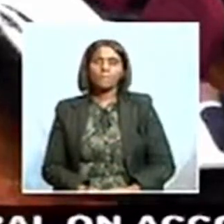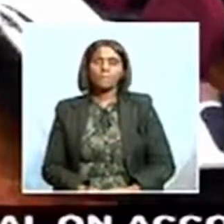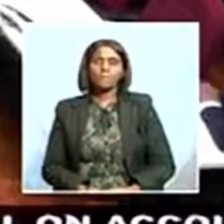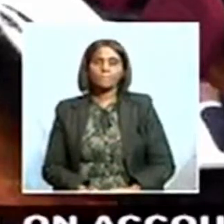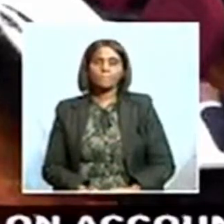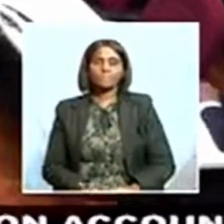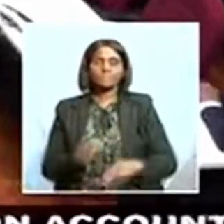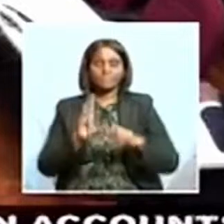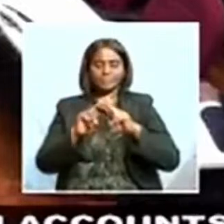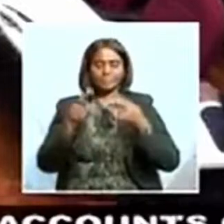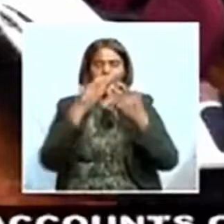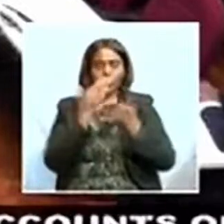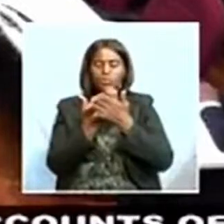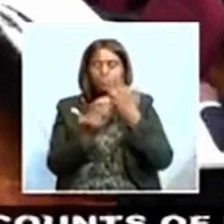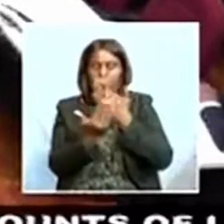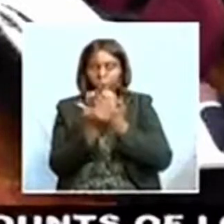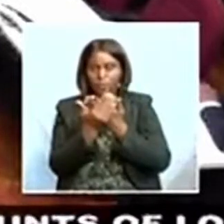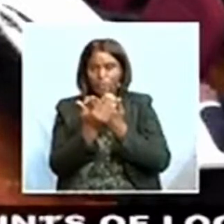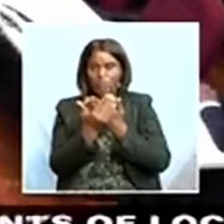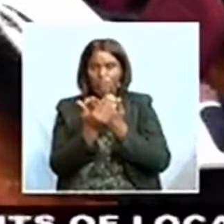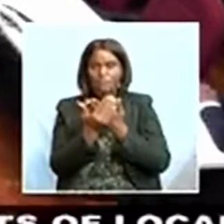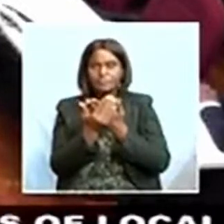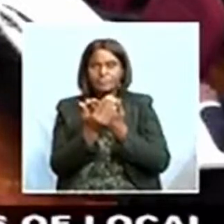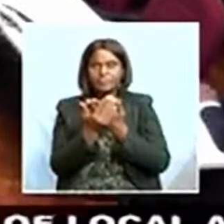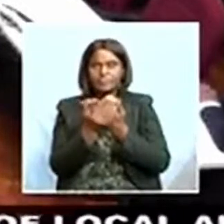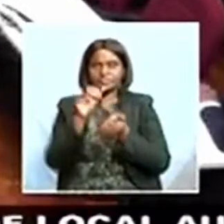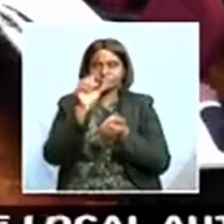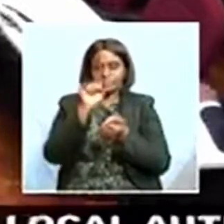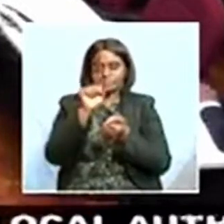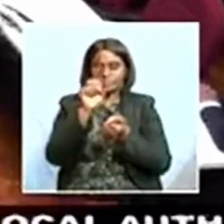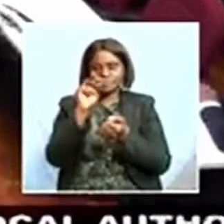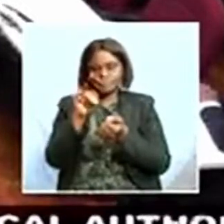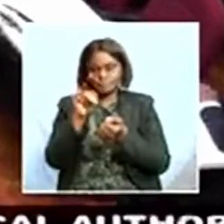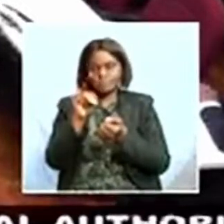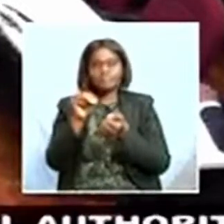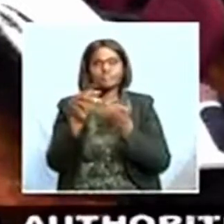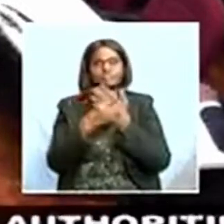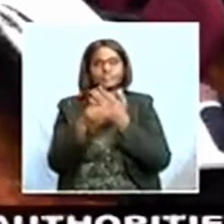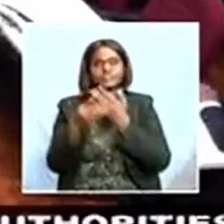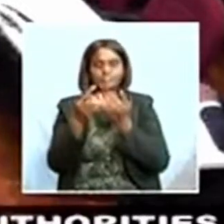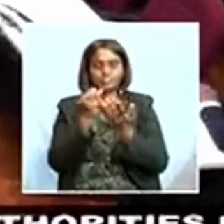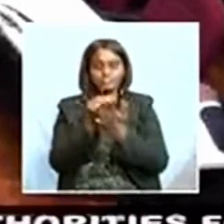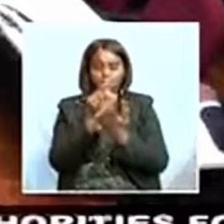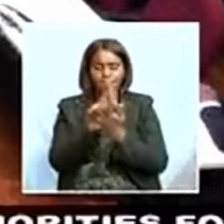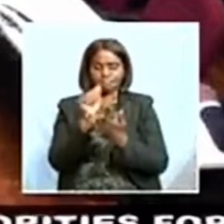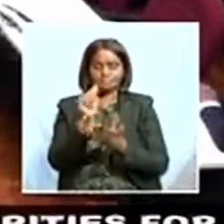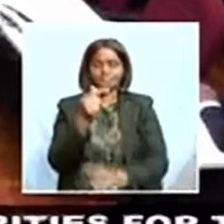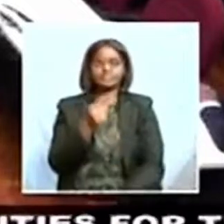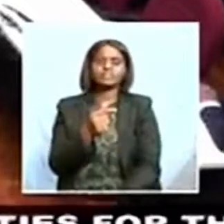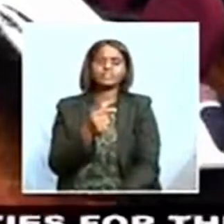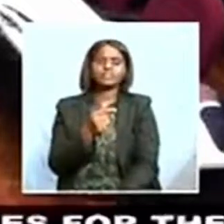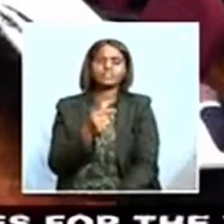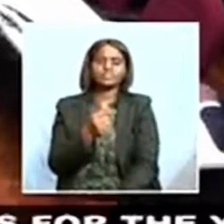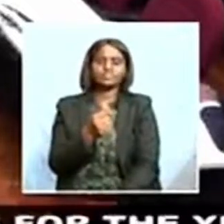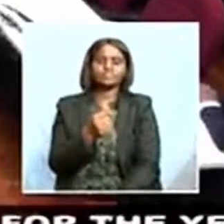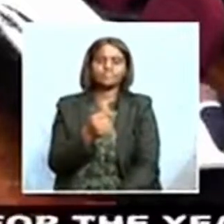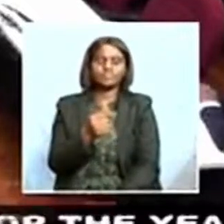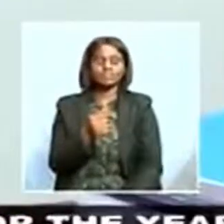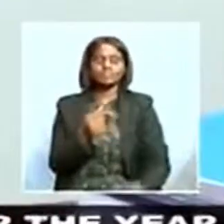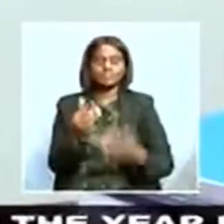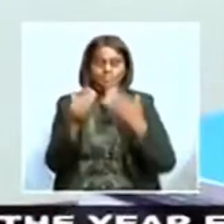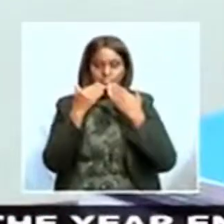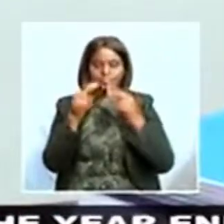Thank you, Chair. Good morning, everyone. My name is Simon Munyama from the Planning and Research Department, Office of the Auditor General. Thank you